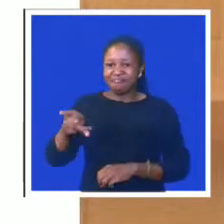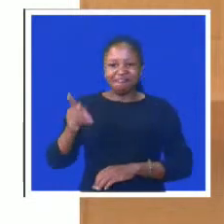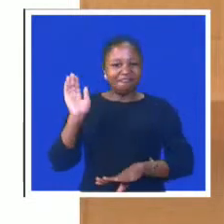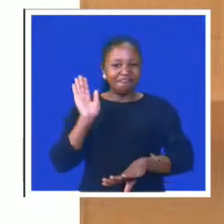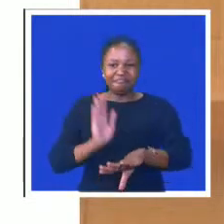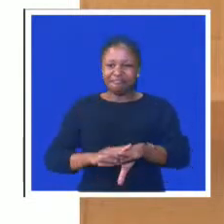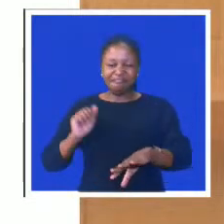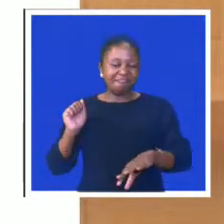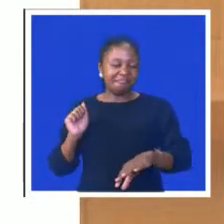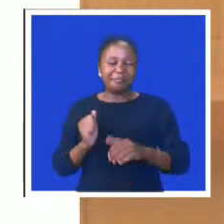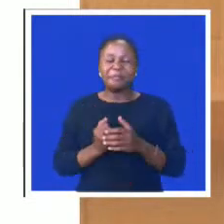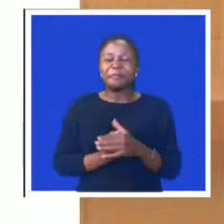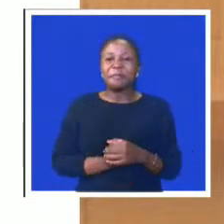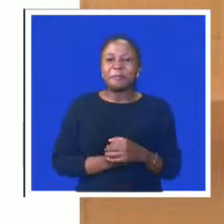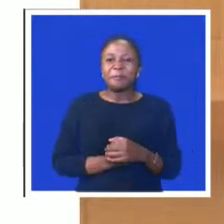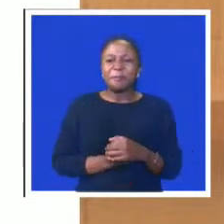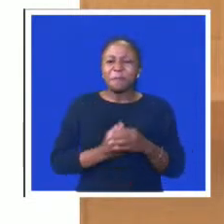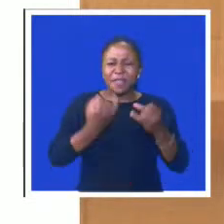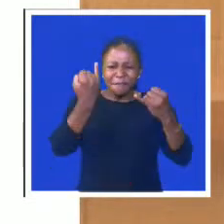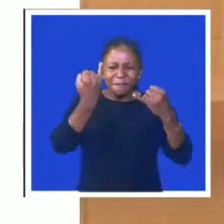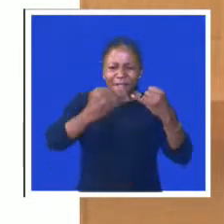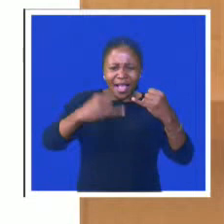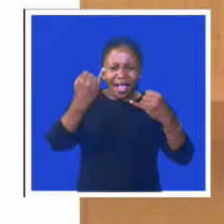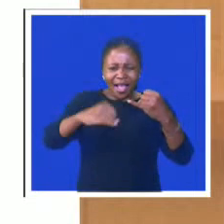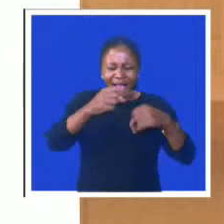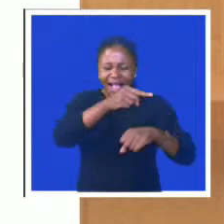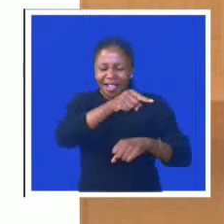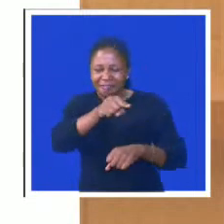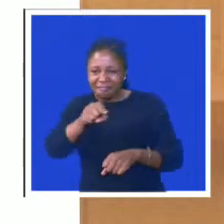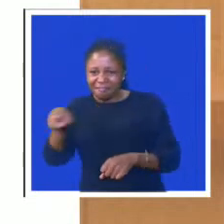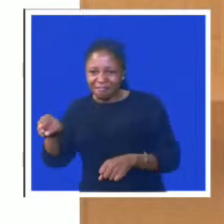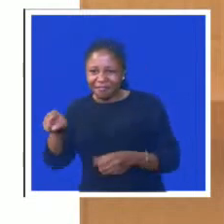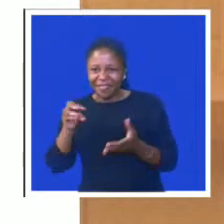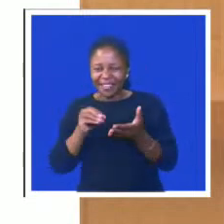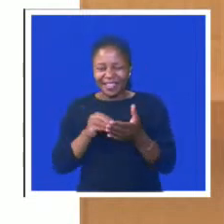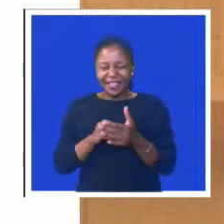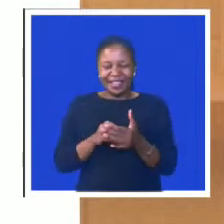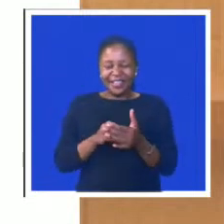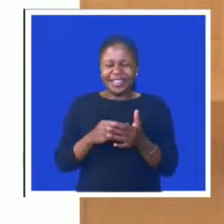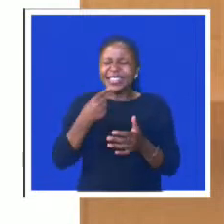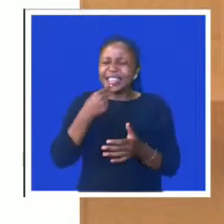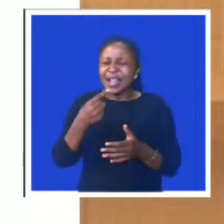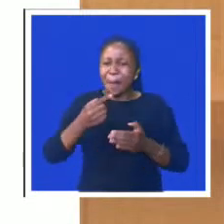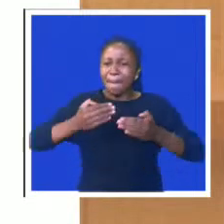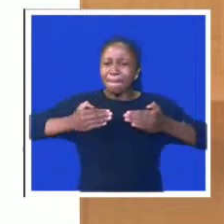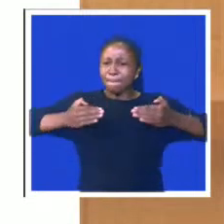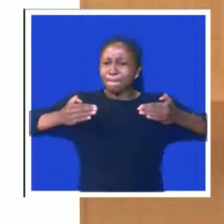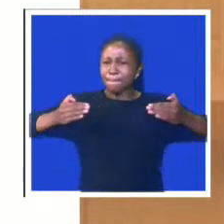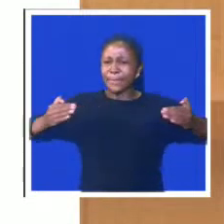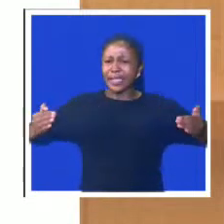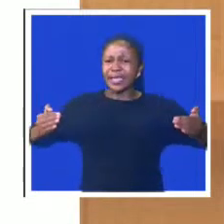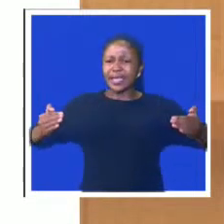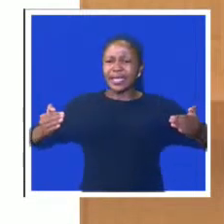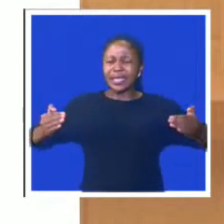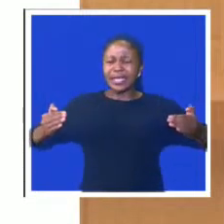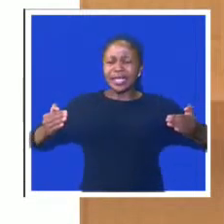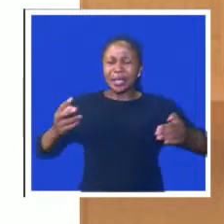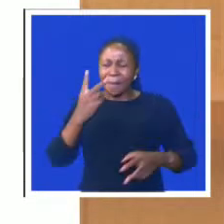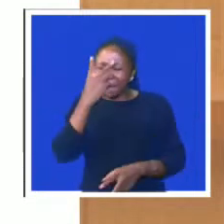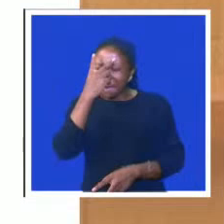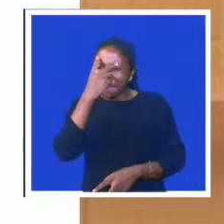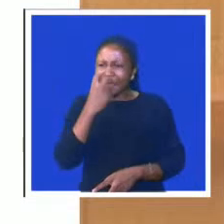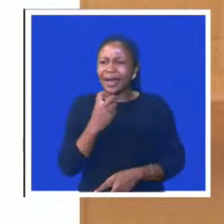last line, dear learner, which says, the big black dog ran behind a fat